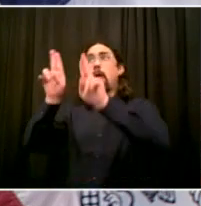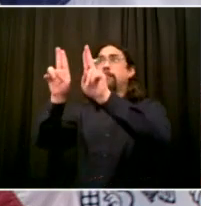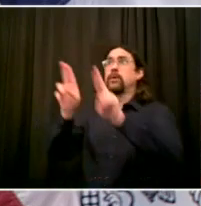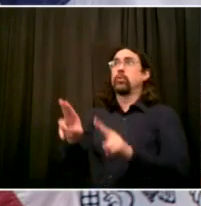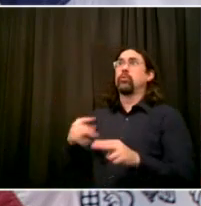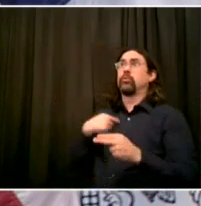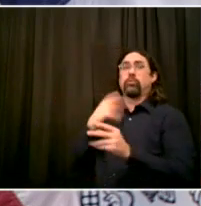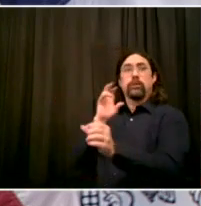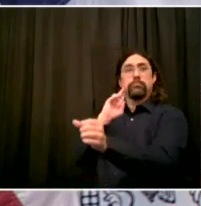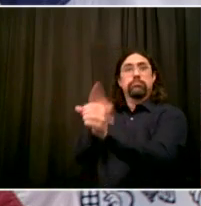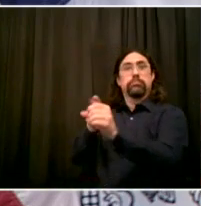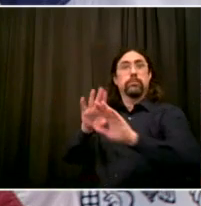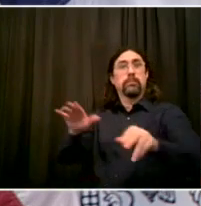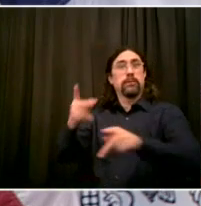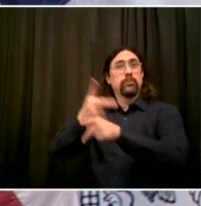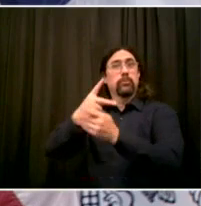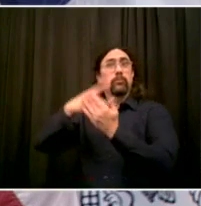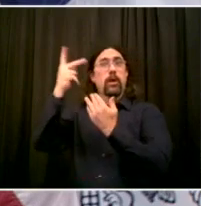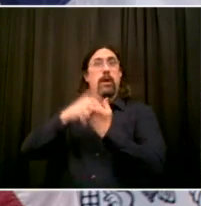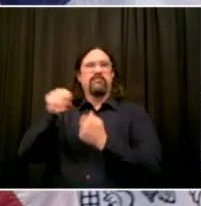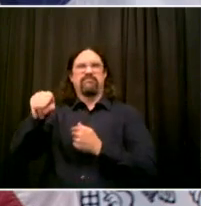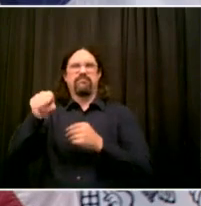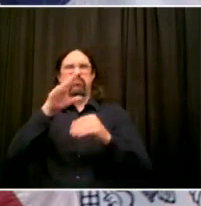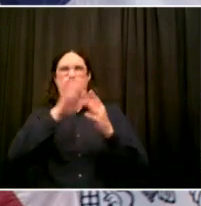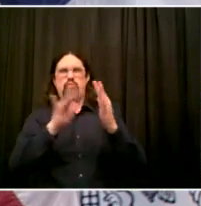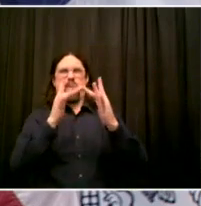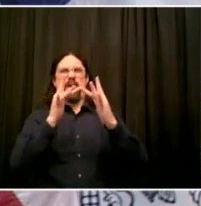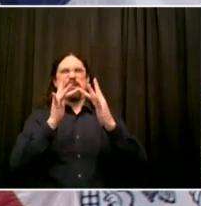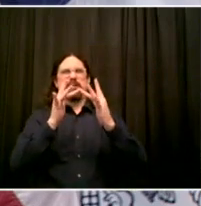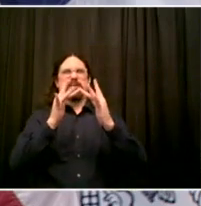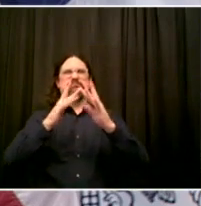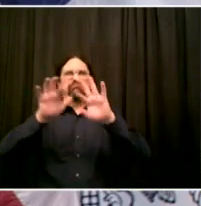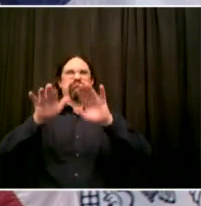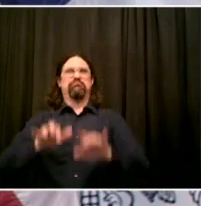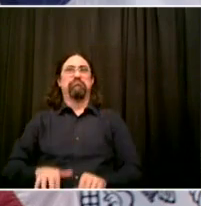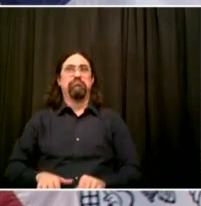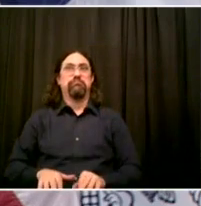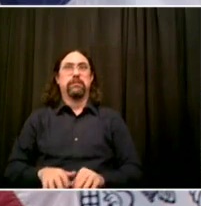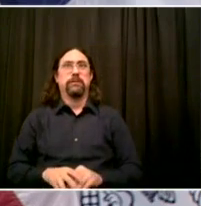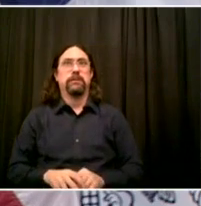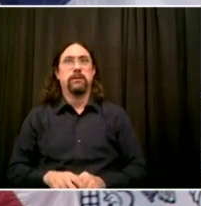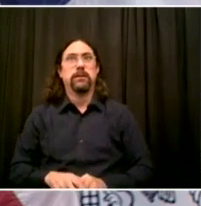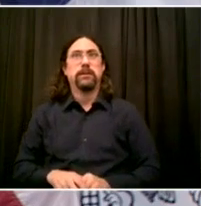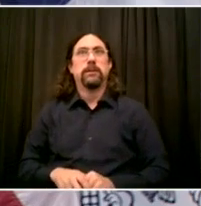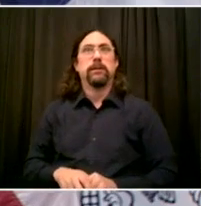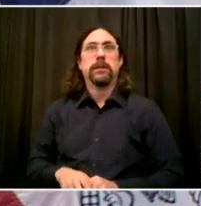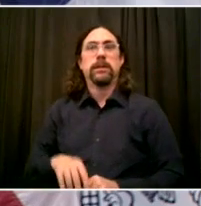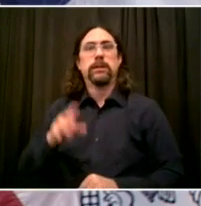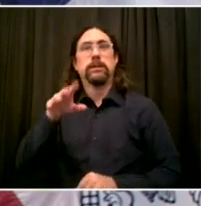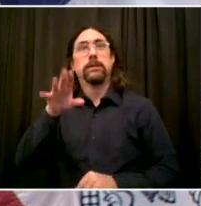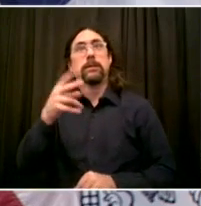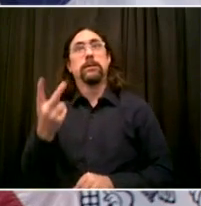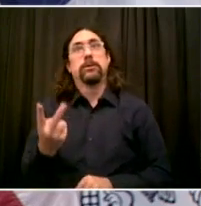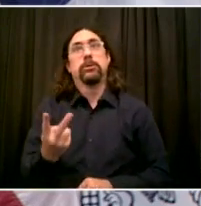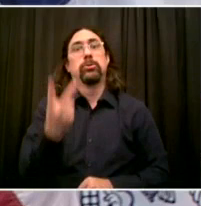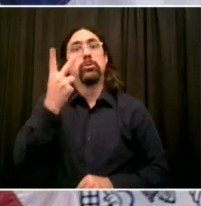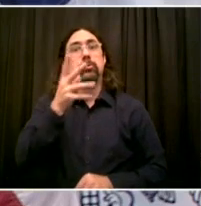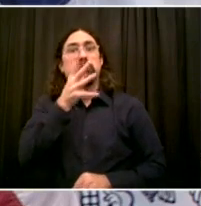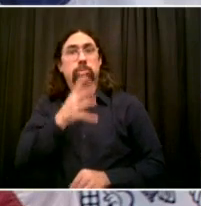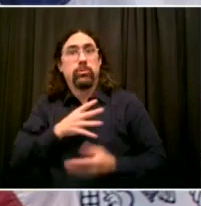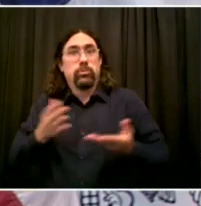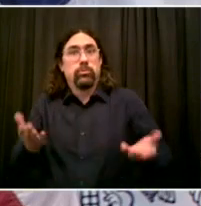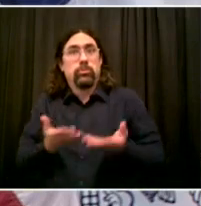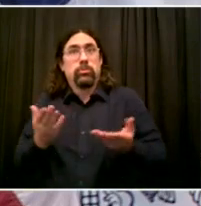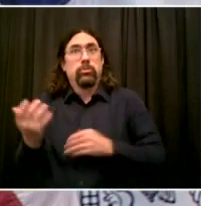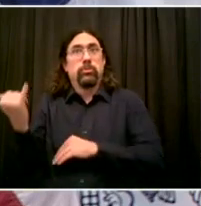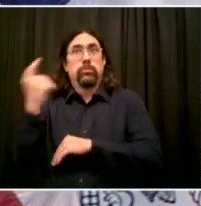Melanie Hartzog and Lorraine Grillo have been doing extraordinary work. Lorraine has, and everyone at School Construction Authority constantly does miracles in terms